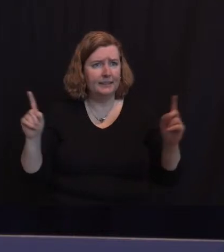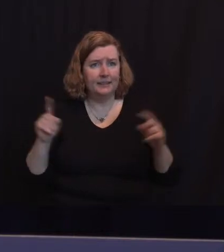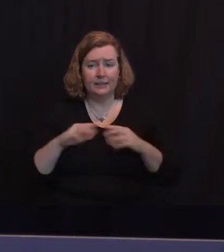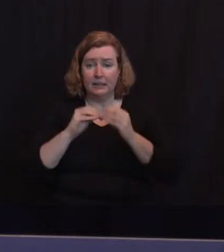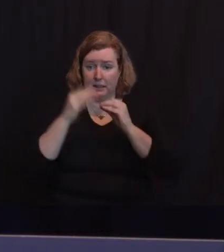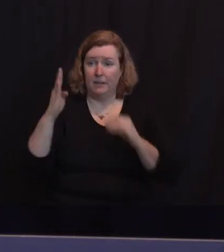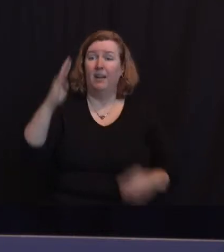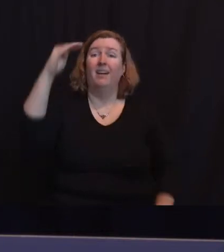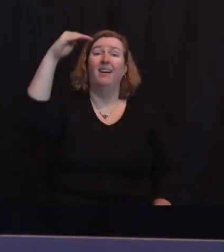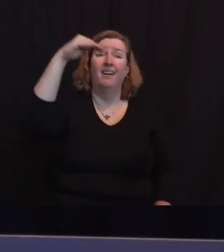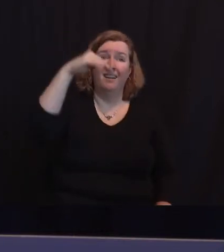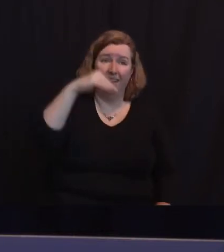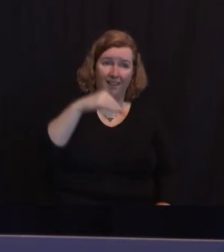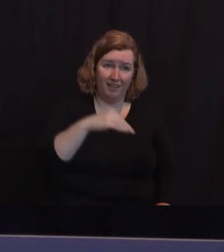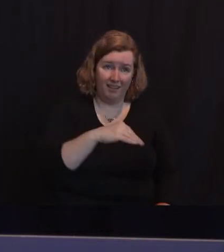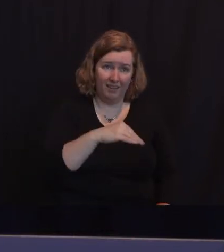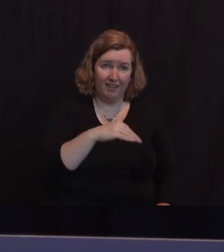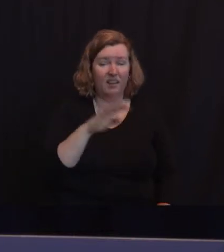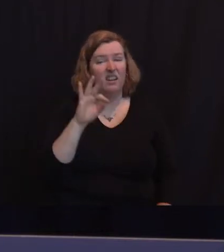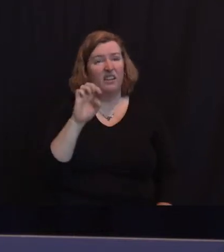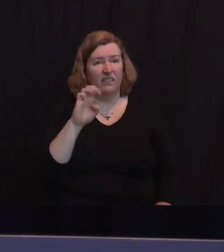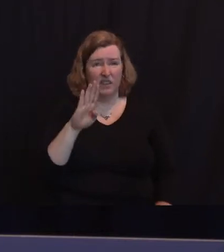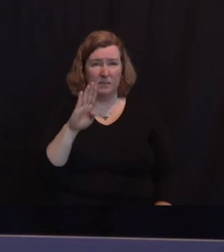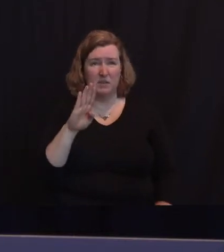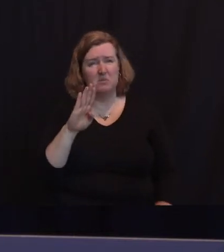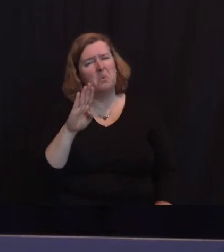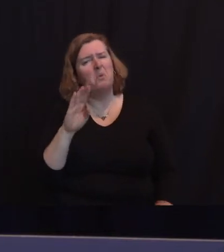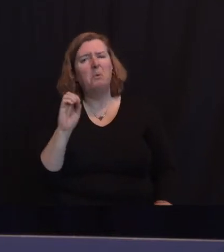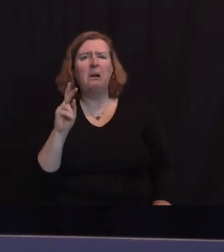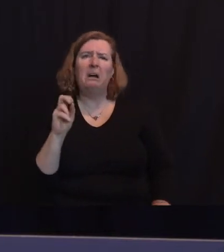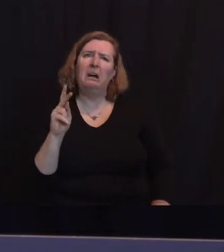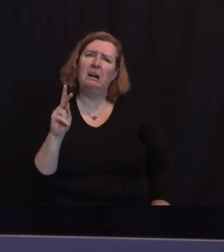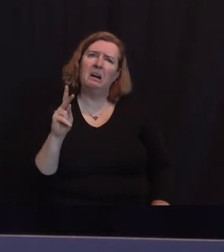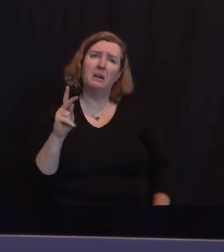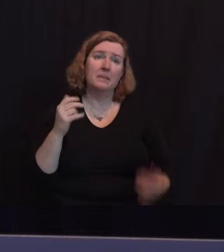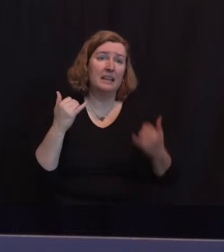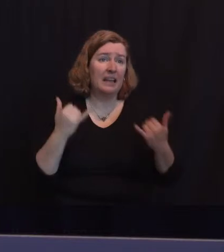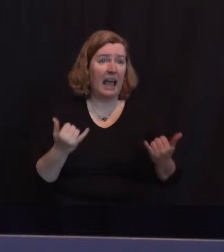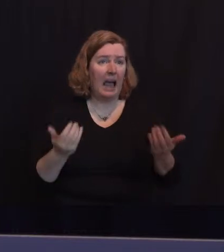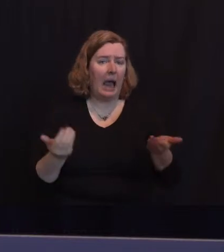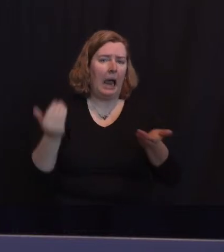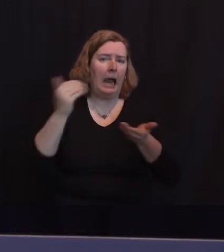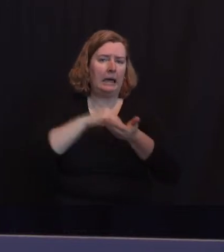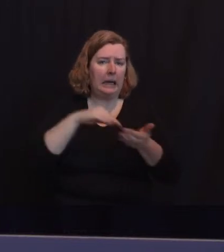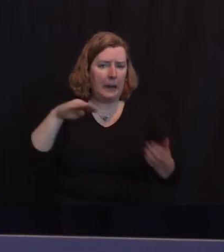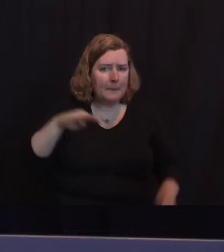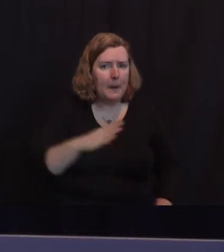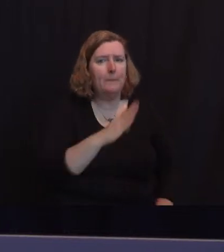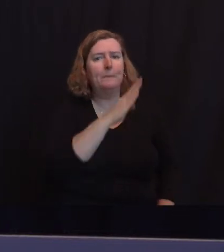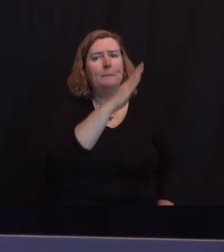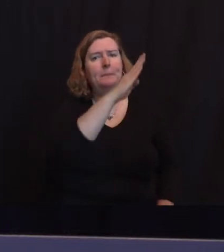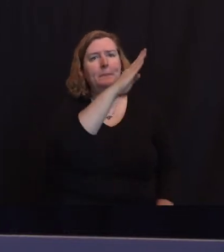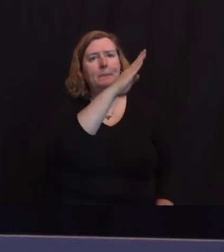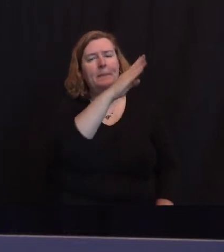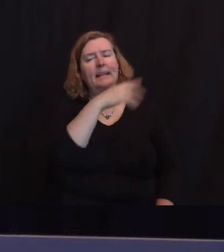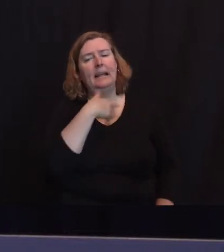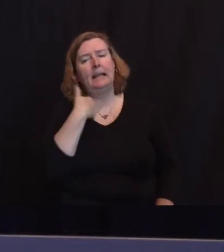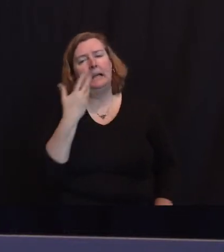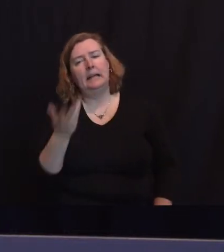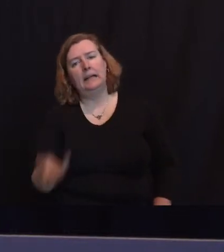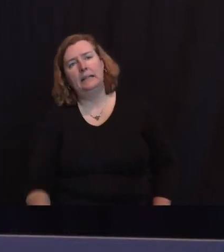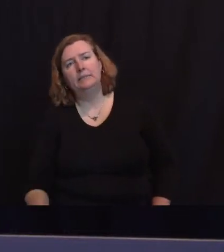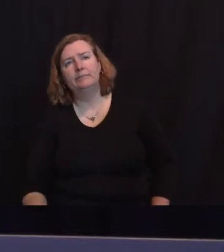and February was looking okay, and now we're back up again. As far as